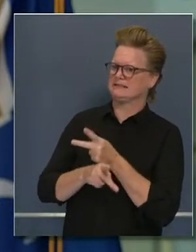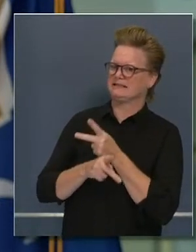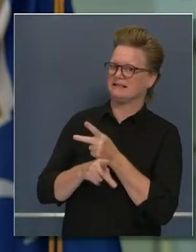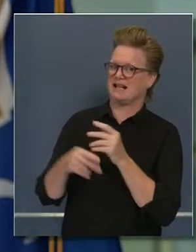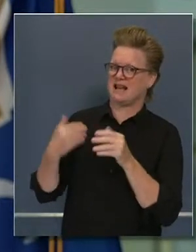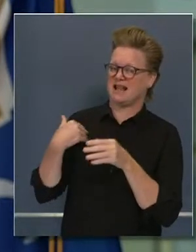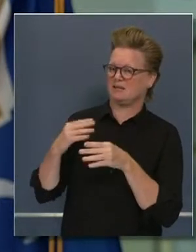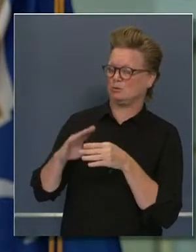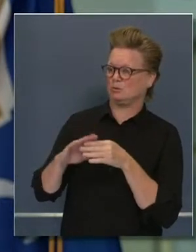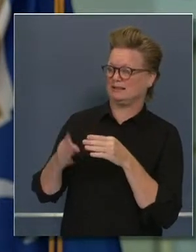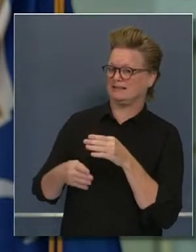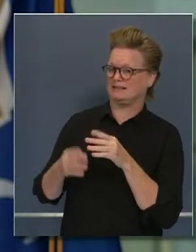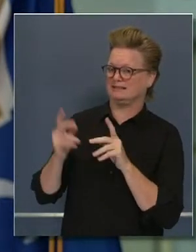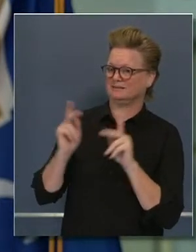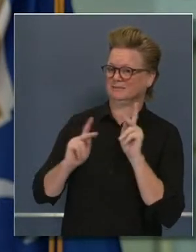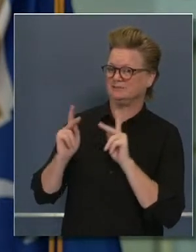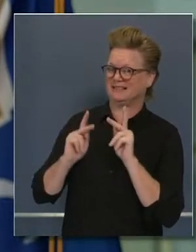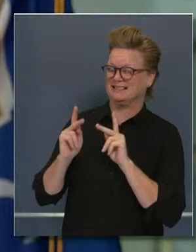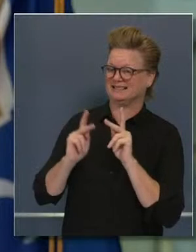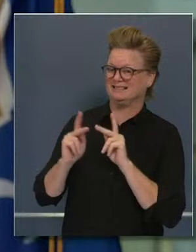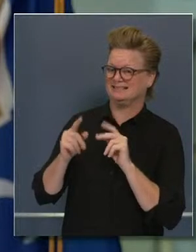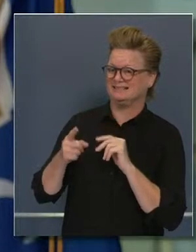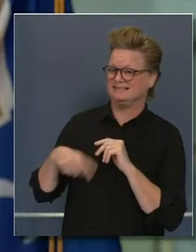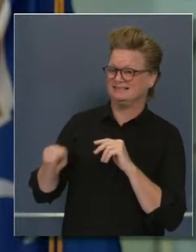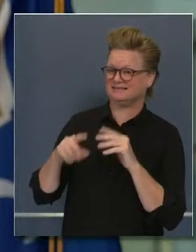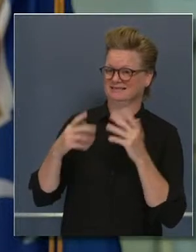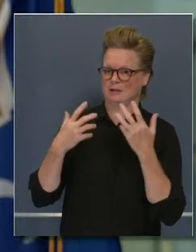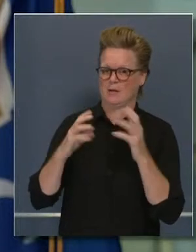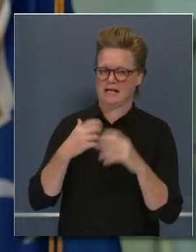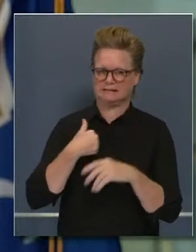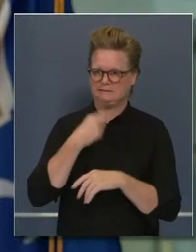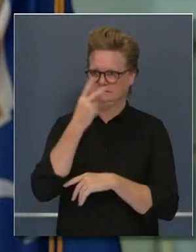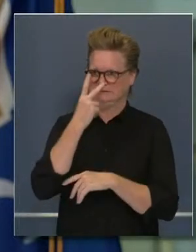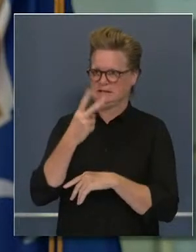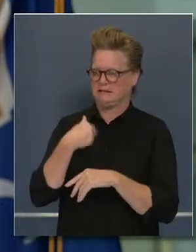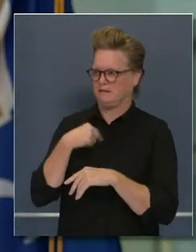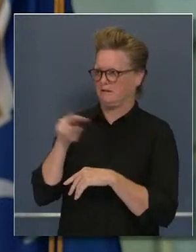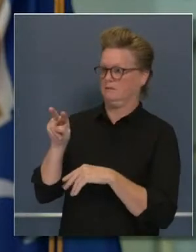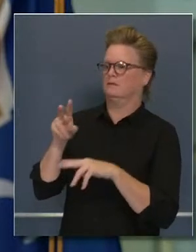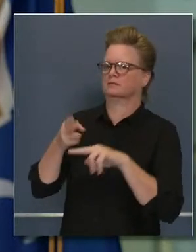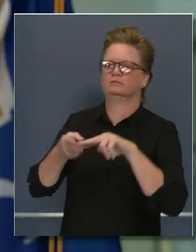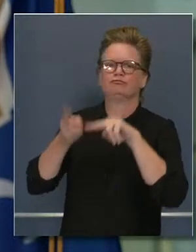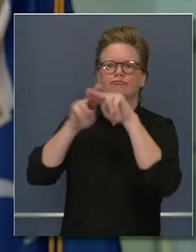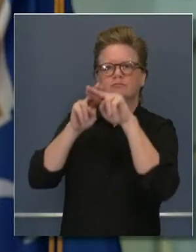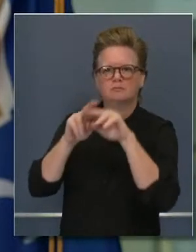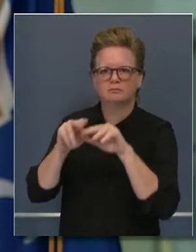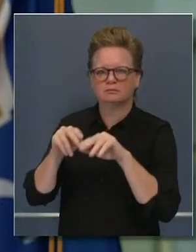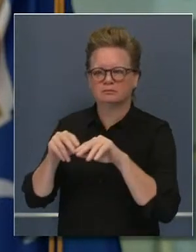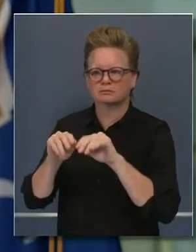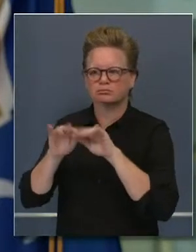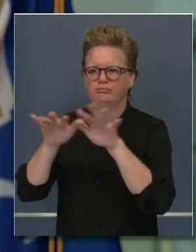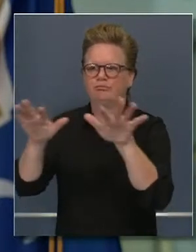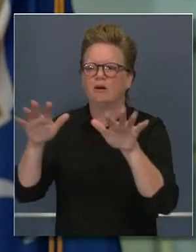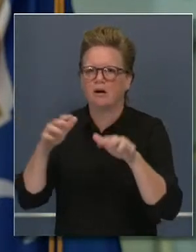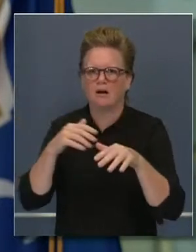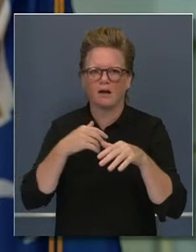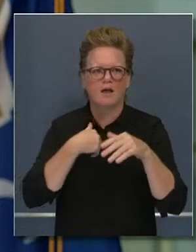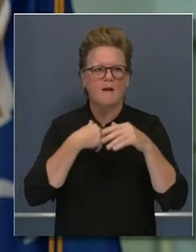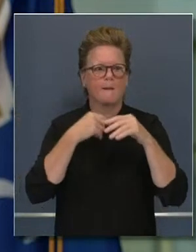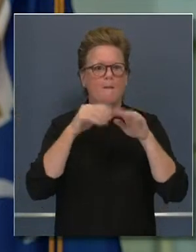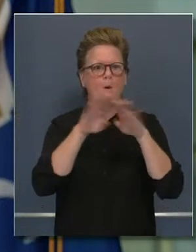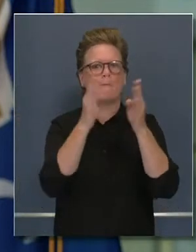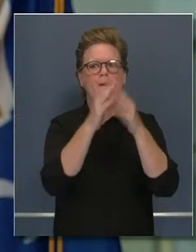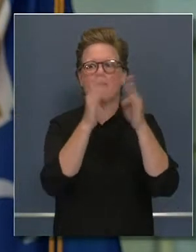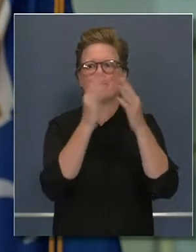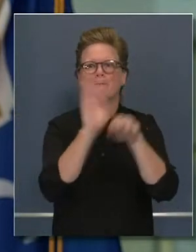for increasing transmission as additional sectors open, as additional gatherings occur. We need to